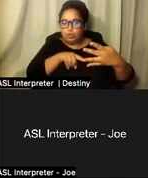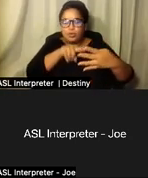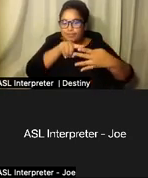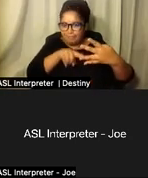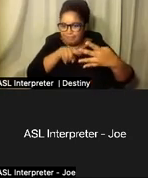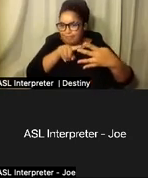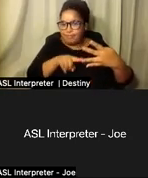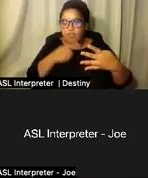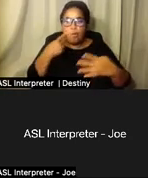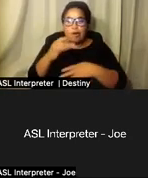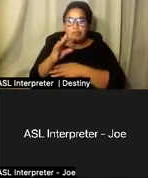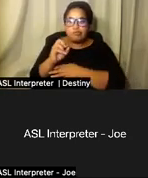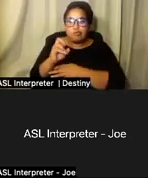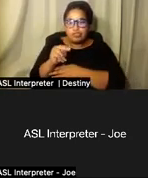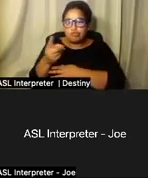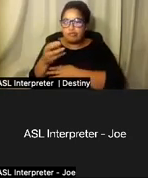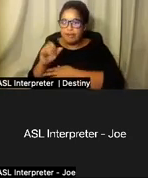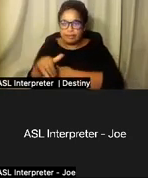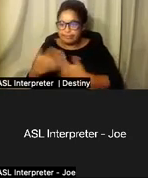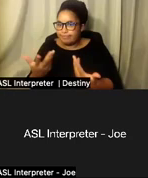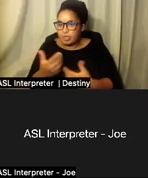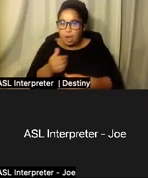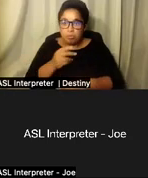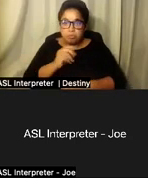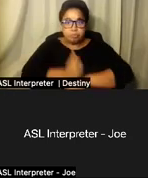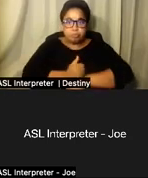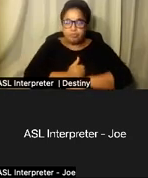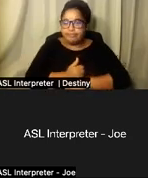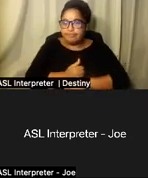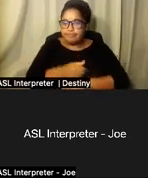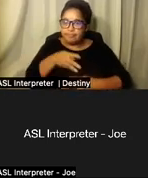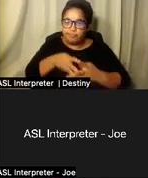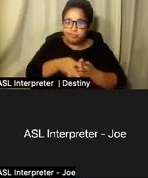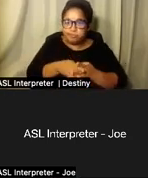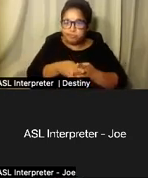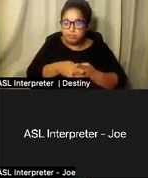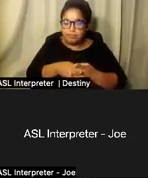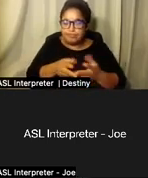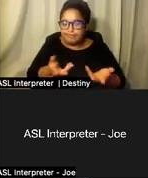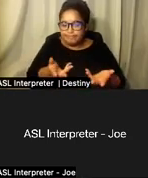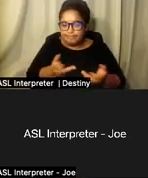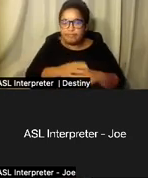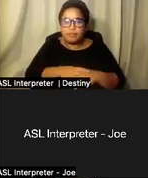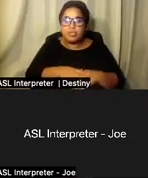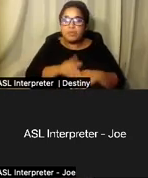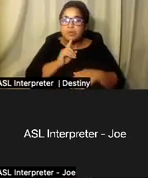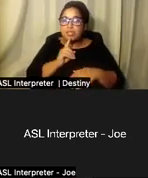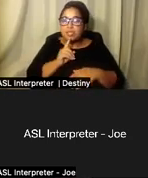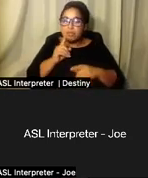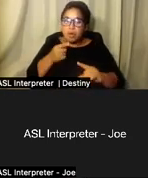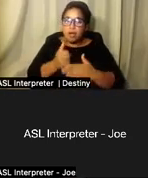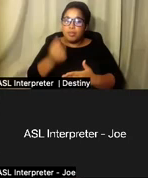place. Another concept I want to get you, because this will really help you with the idea that you really have learned a lot.